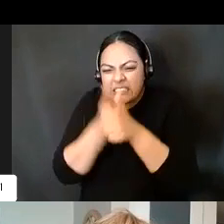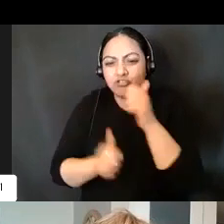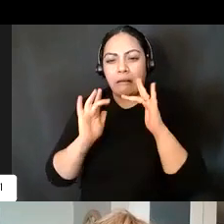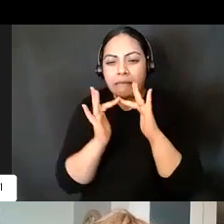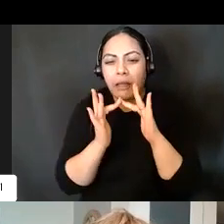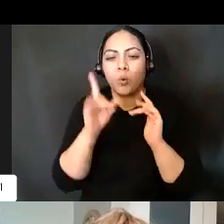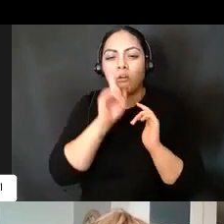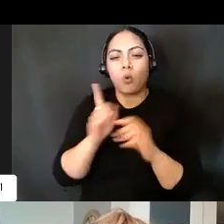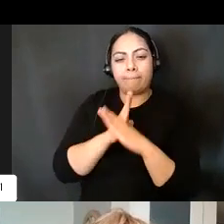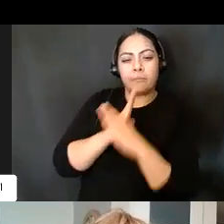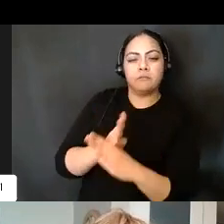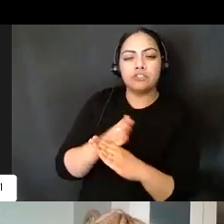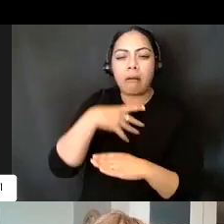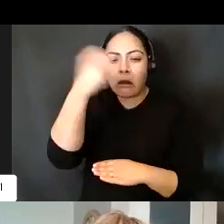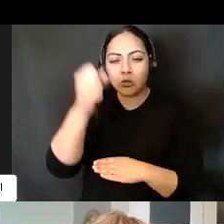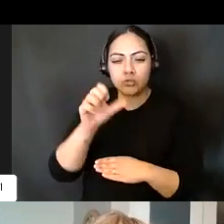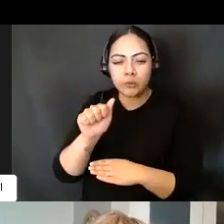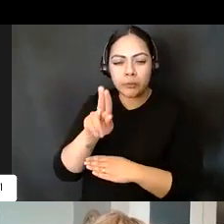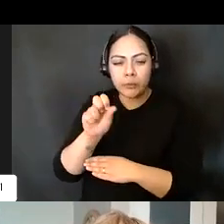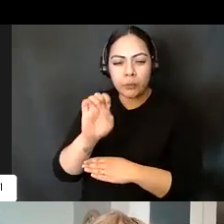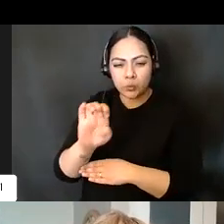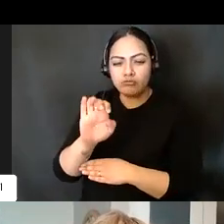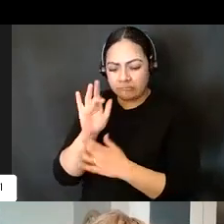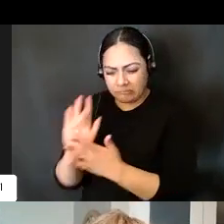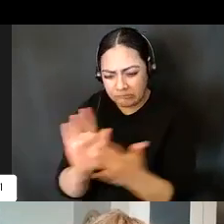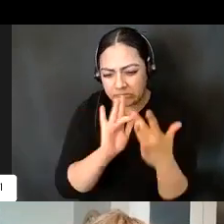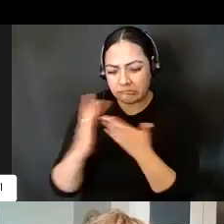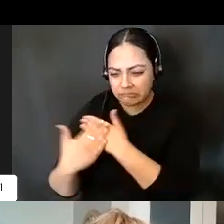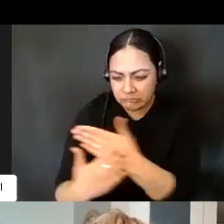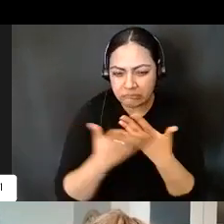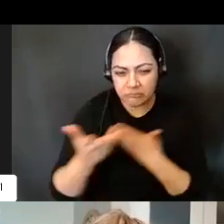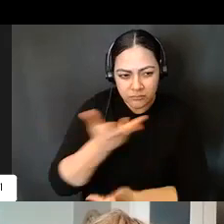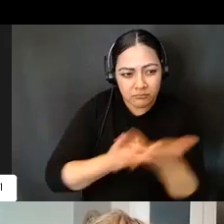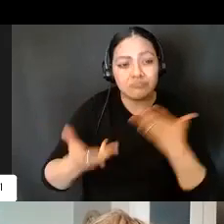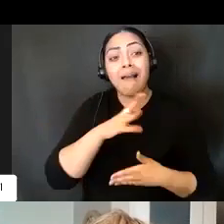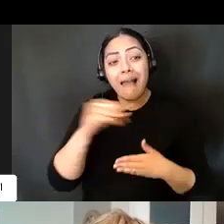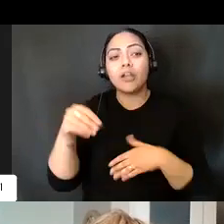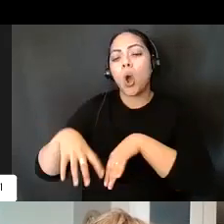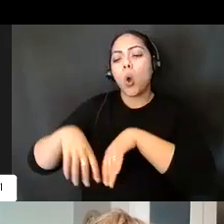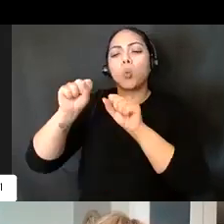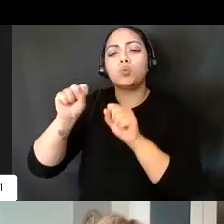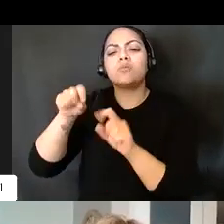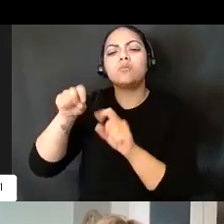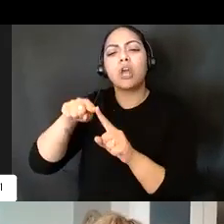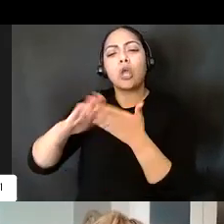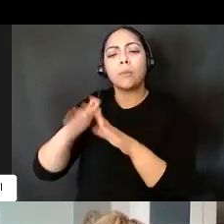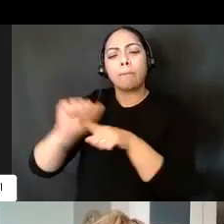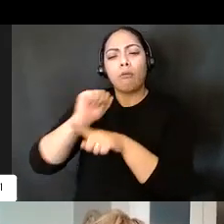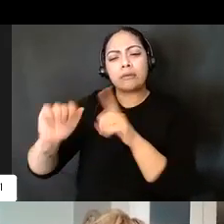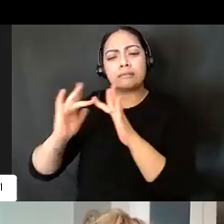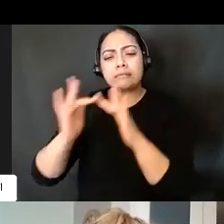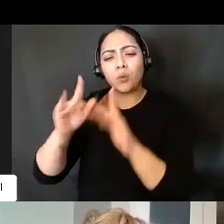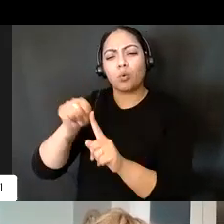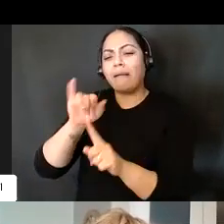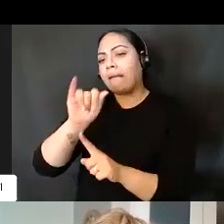prevention networks, as well as a host of a community of practice members of It's Not Right. So thank you